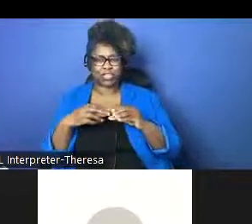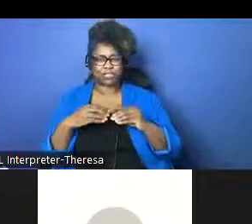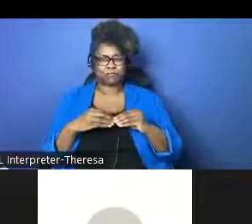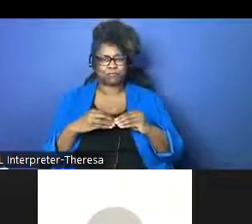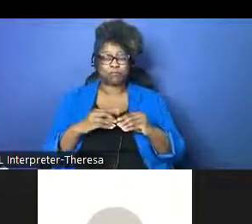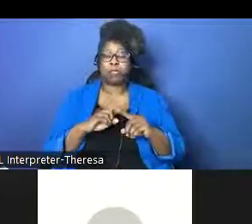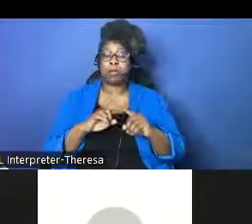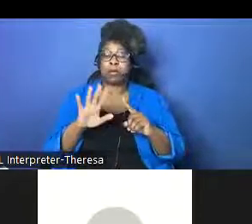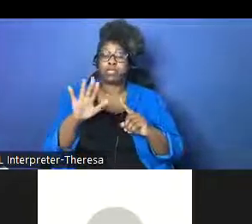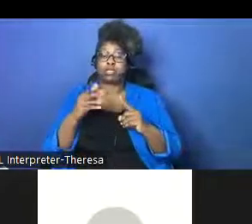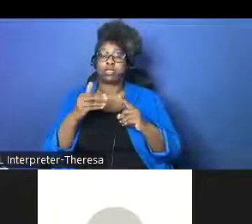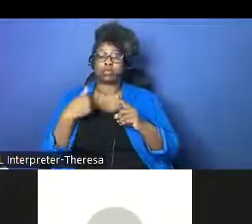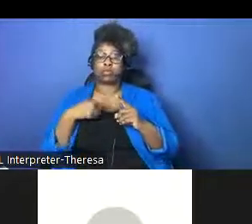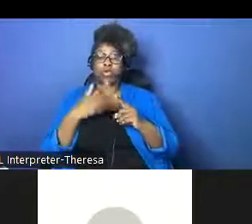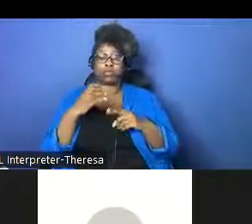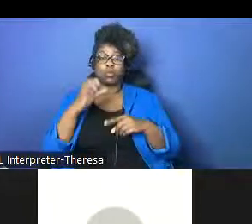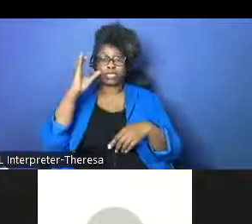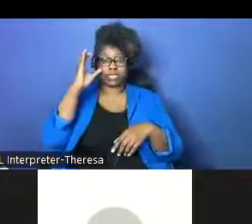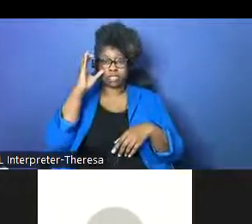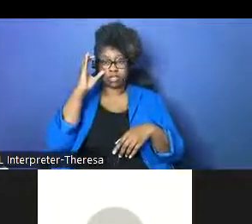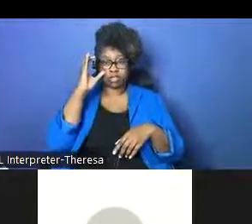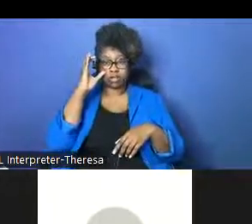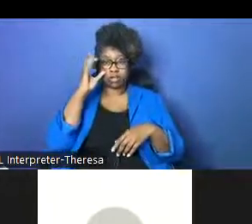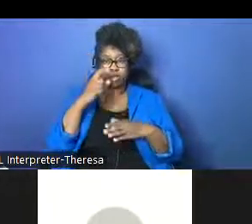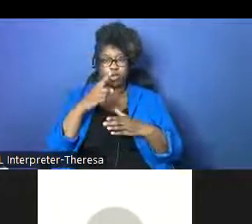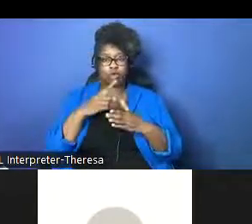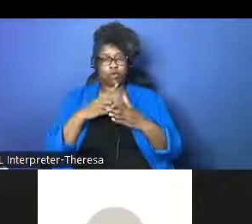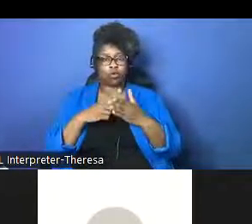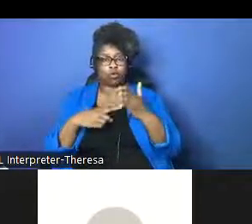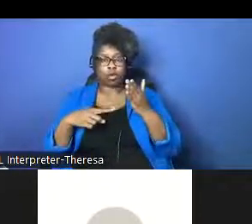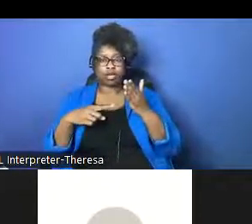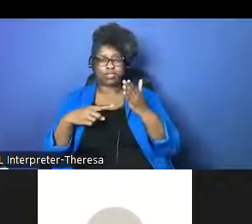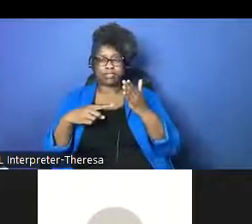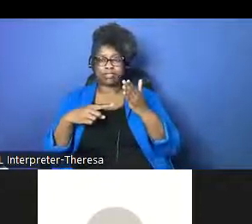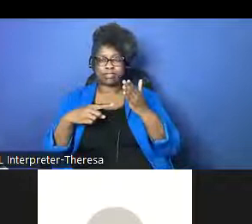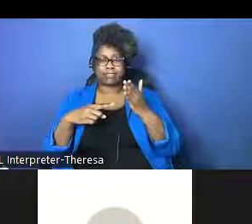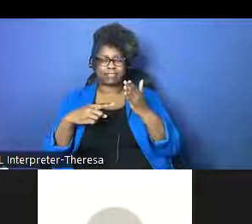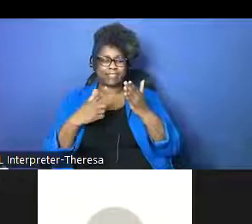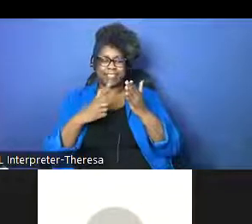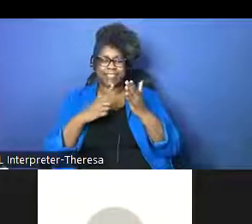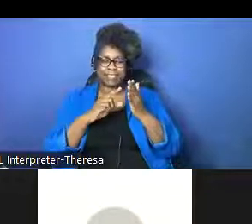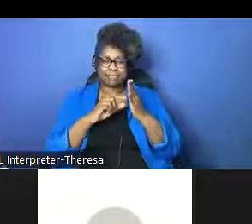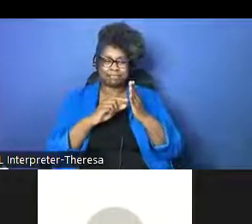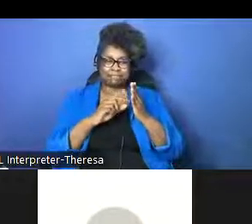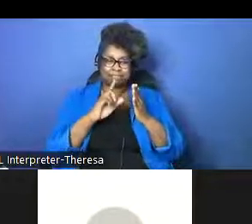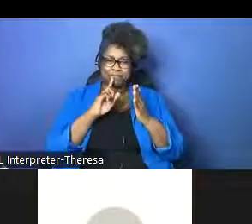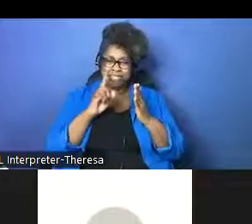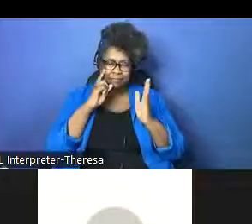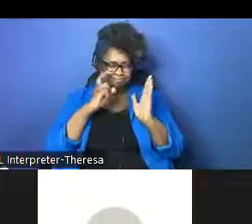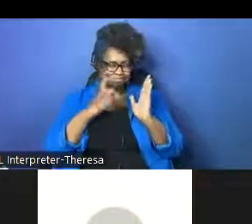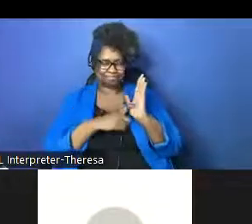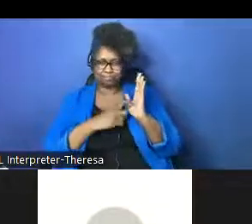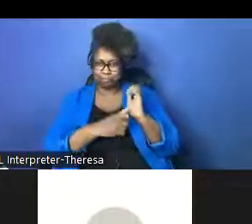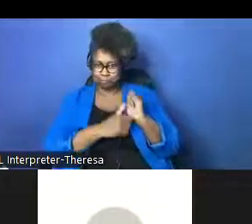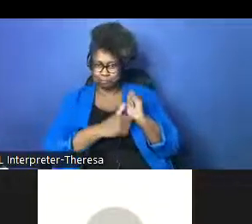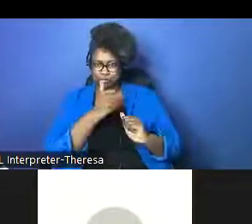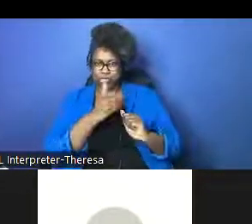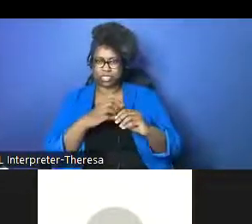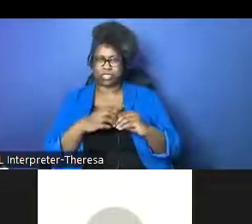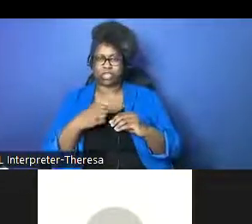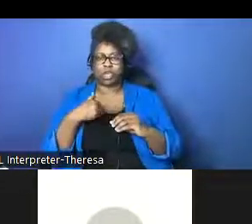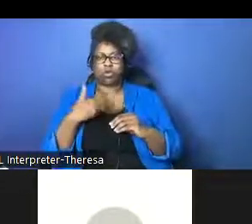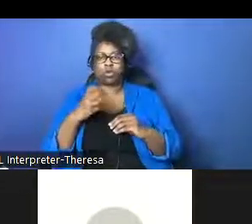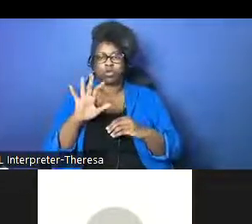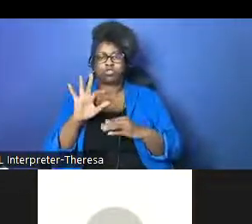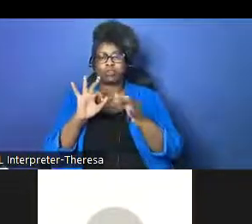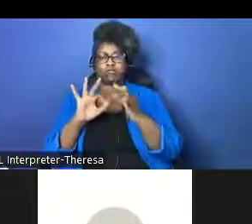But yeah, so we would like to hear, I guess, what stands out the most from all of this, and also interested in hearing your